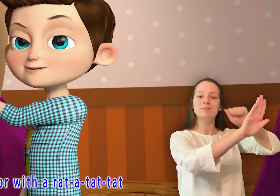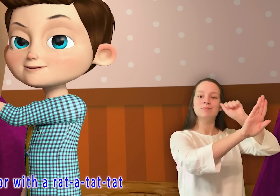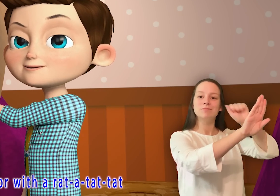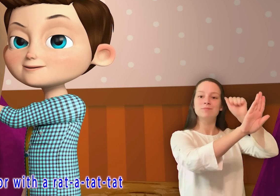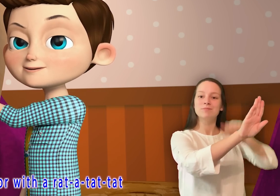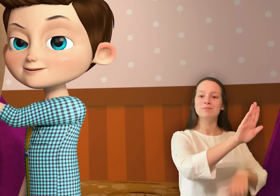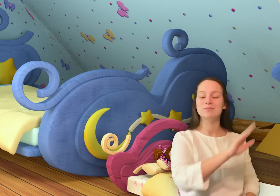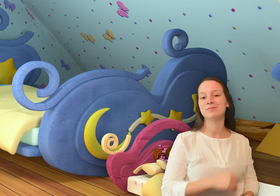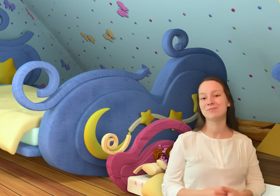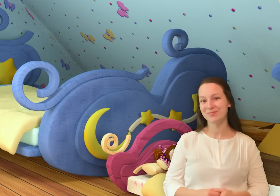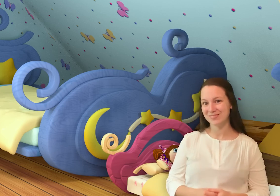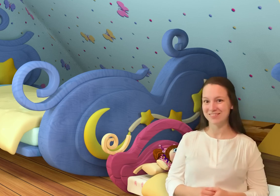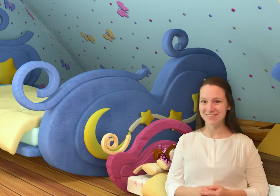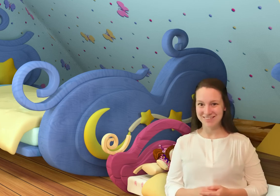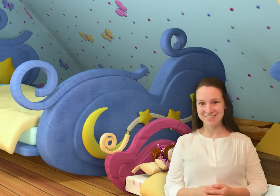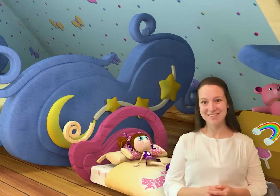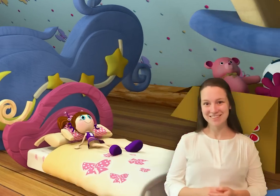a r a tat